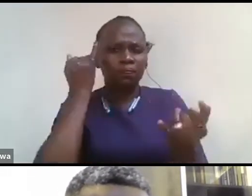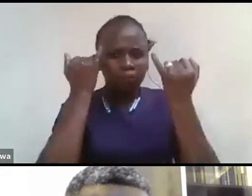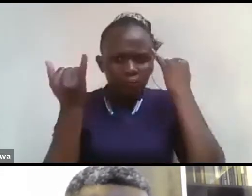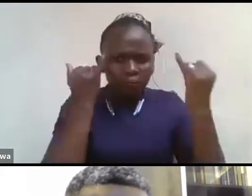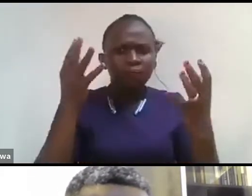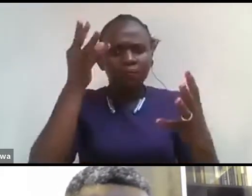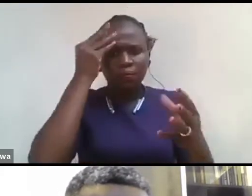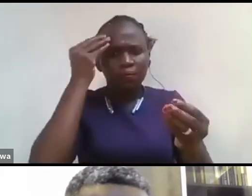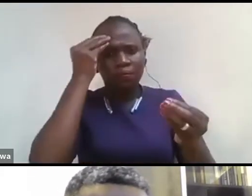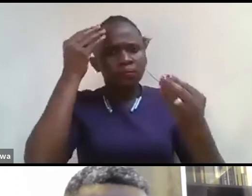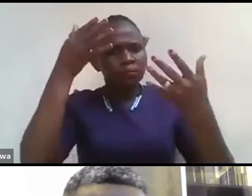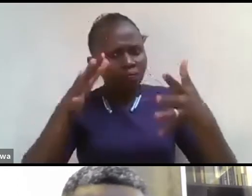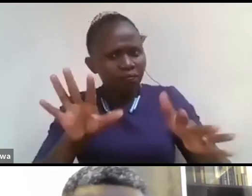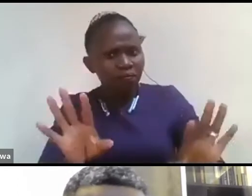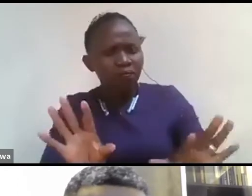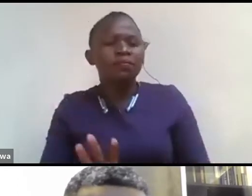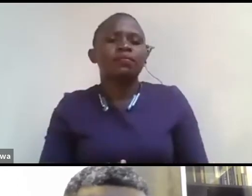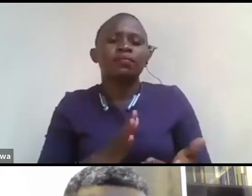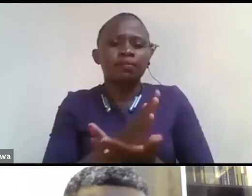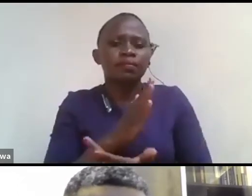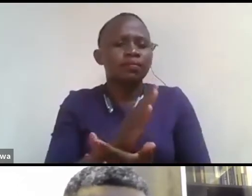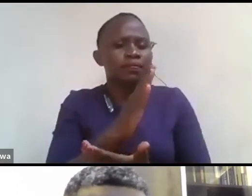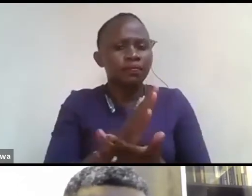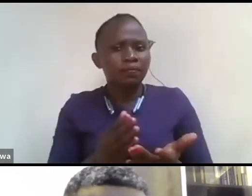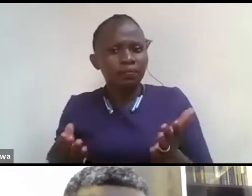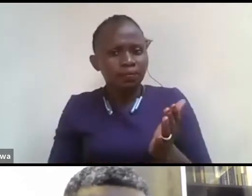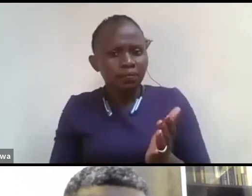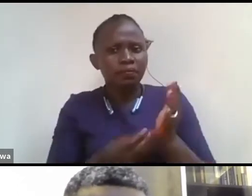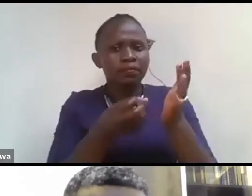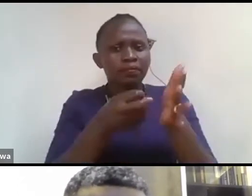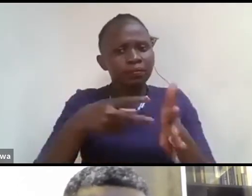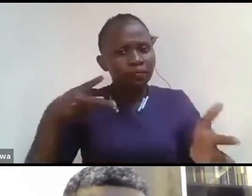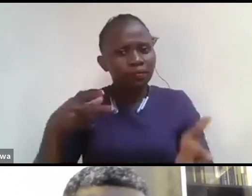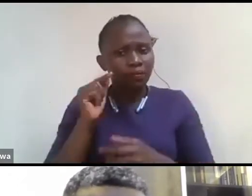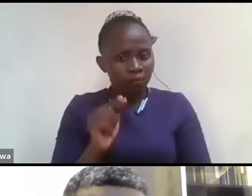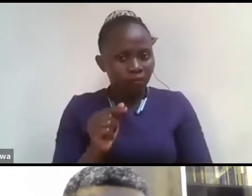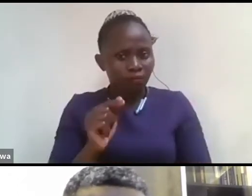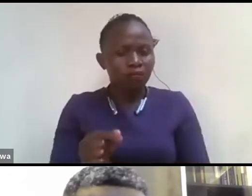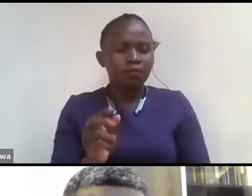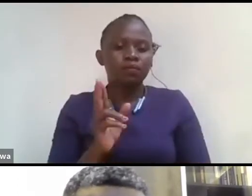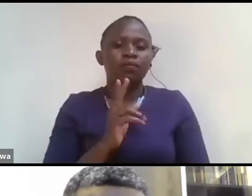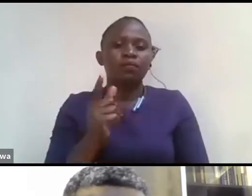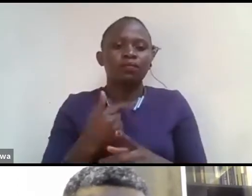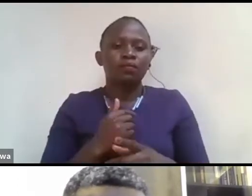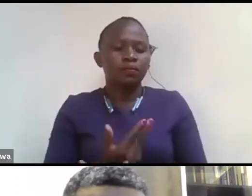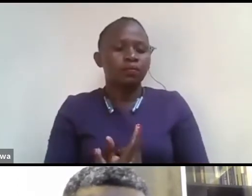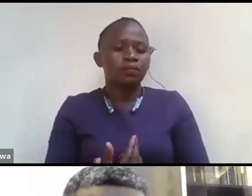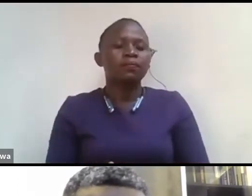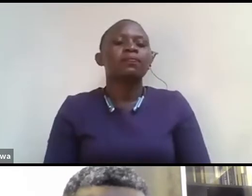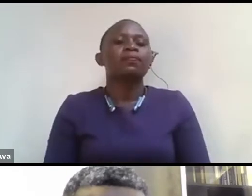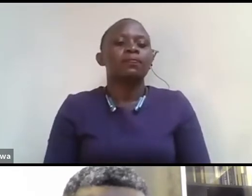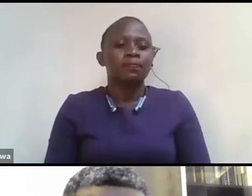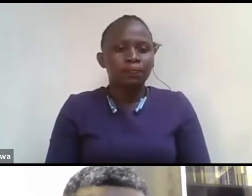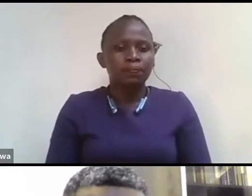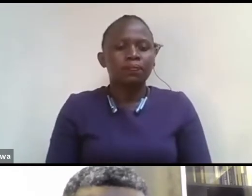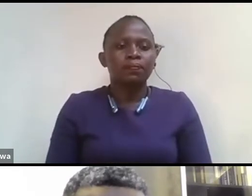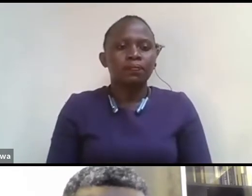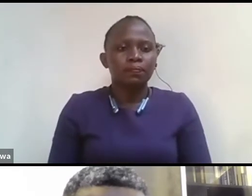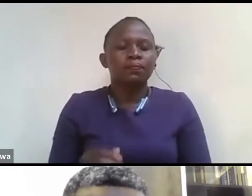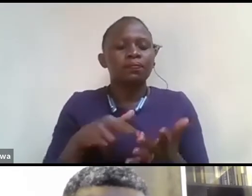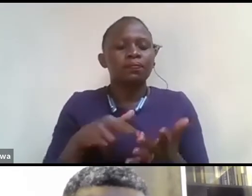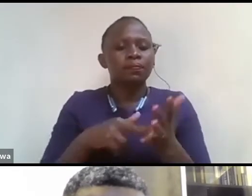self-tutored in adding value, because that's one of the bottlenecks, right? Very minimal value addition in